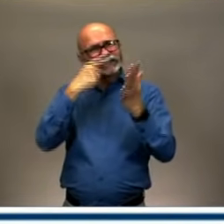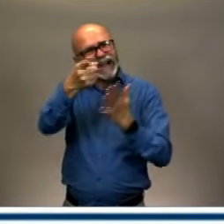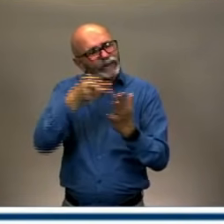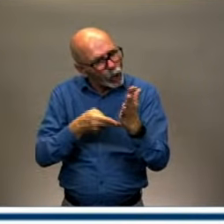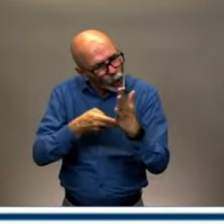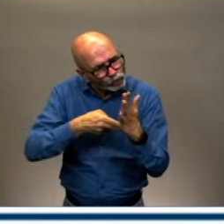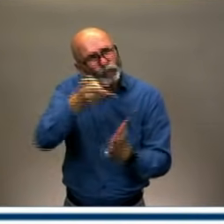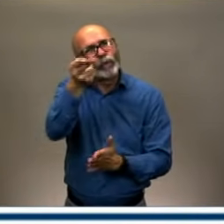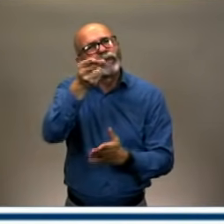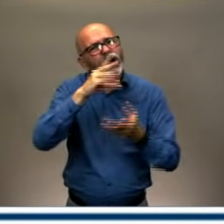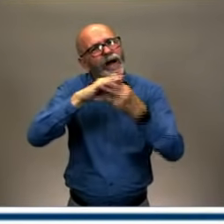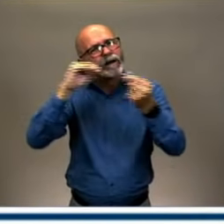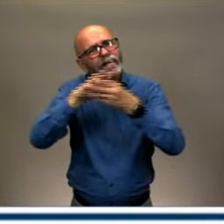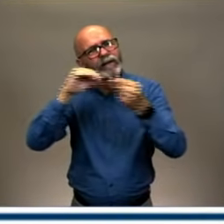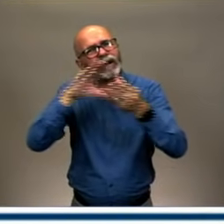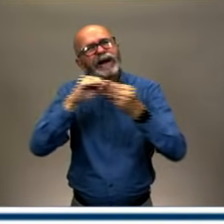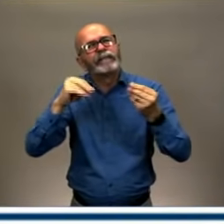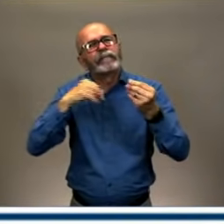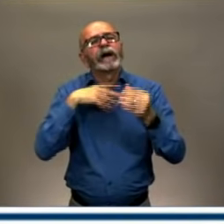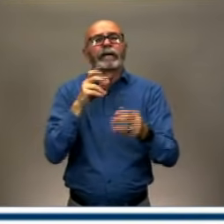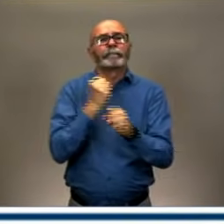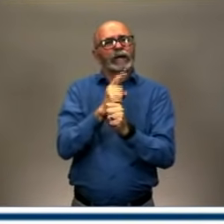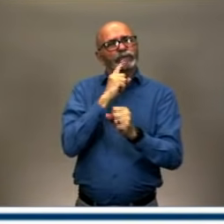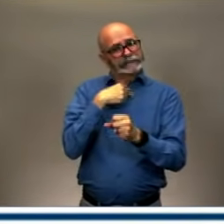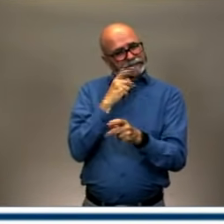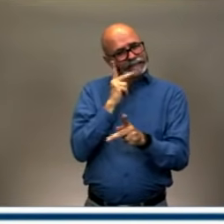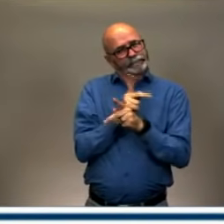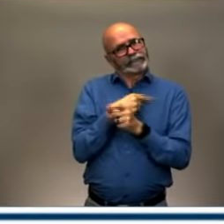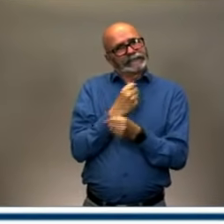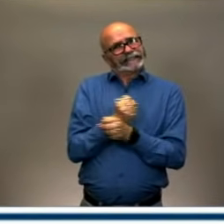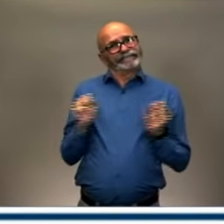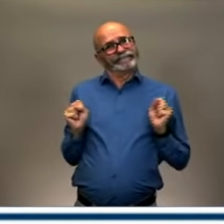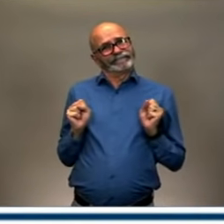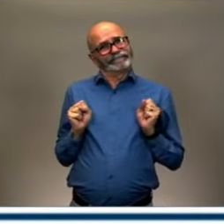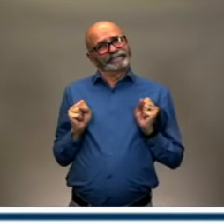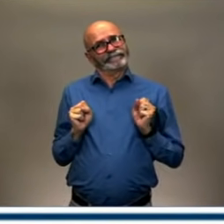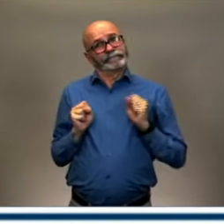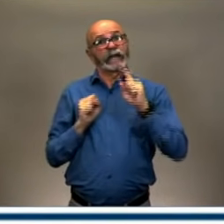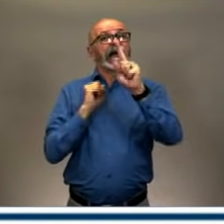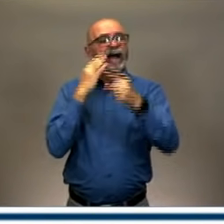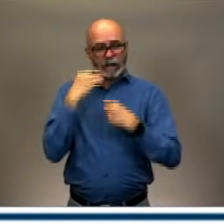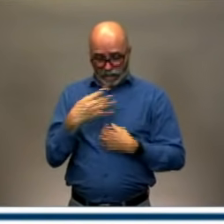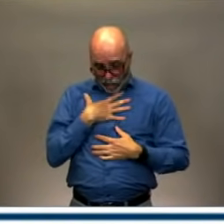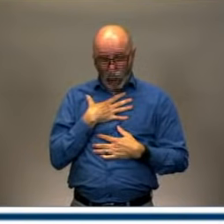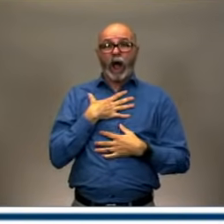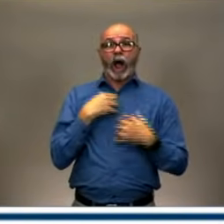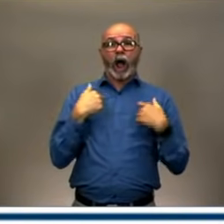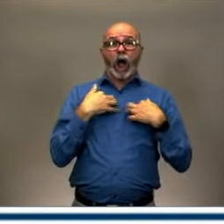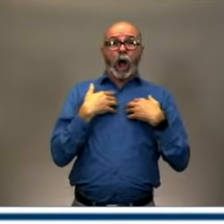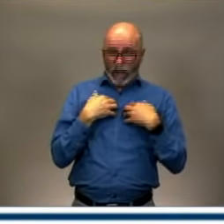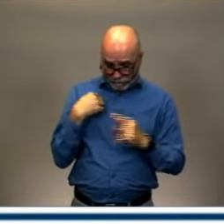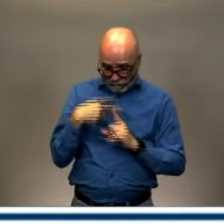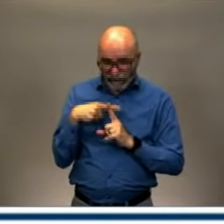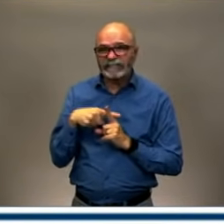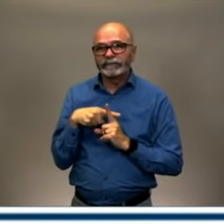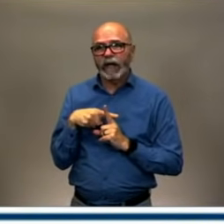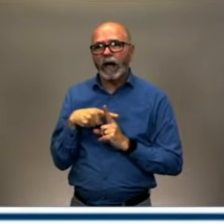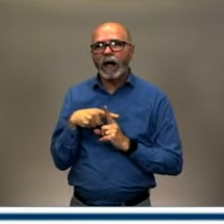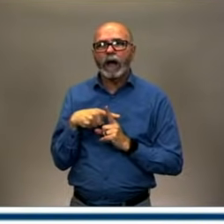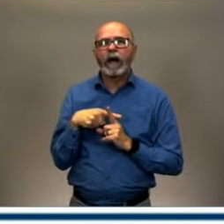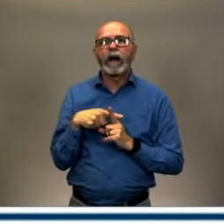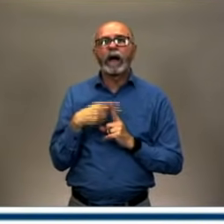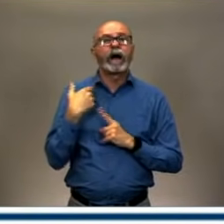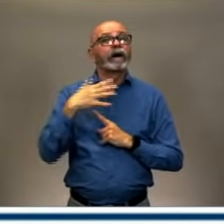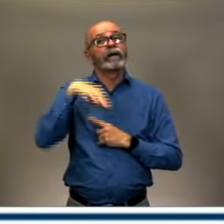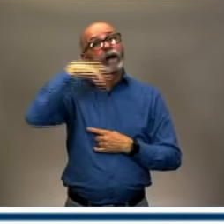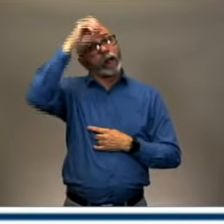our community safe. So being exposed to COVID, testing positive, even if you've transmitted the virus to somebody